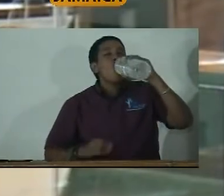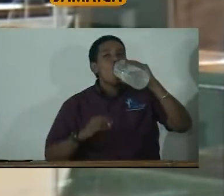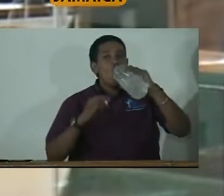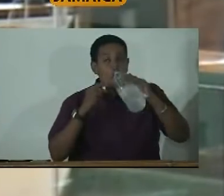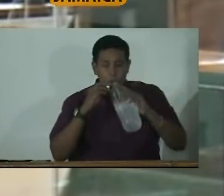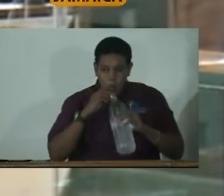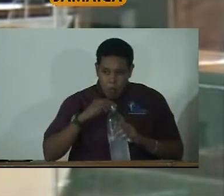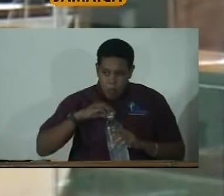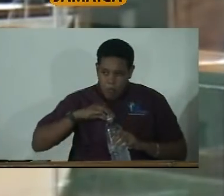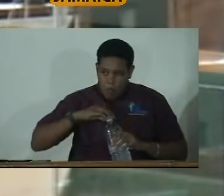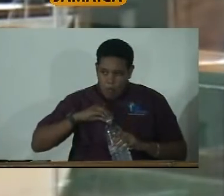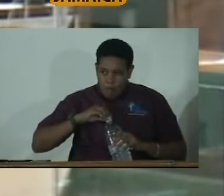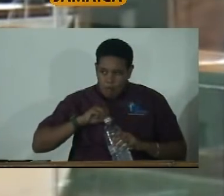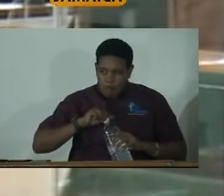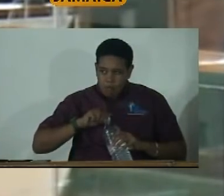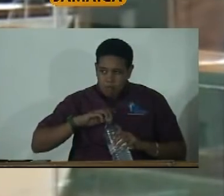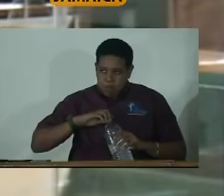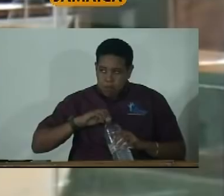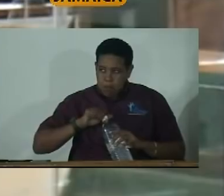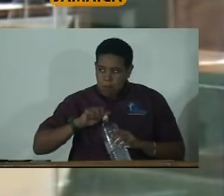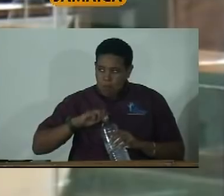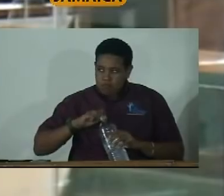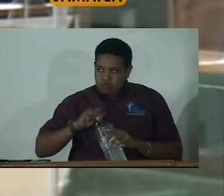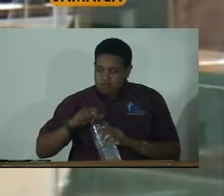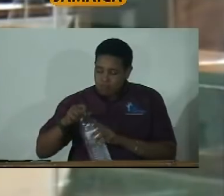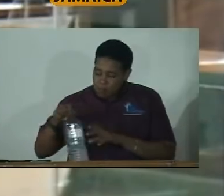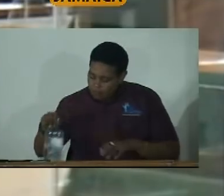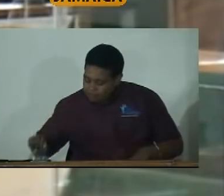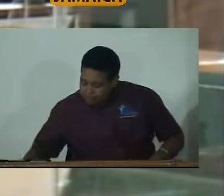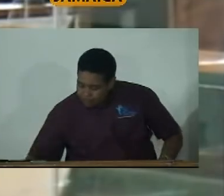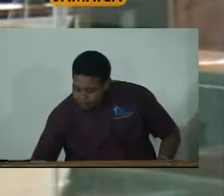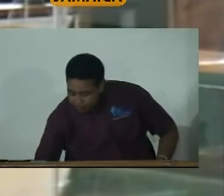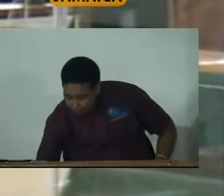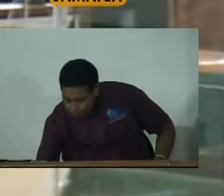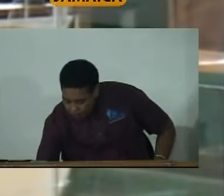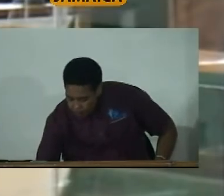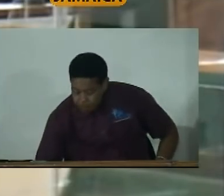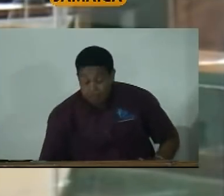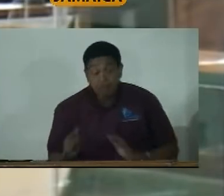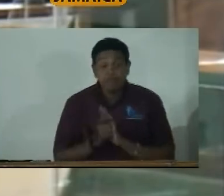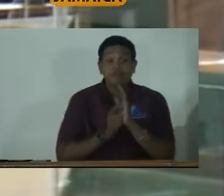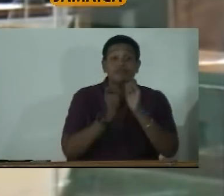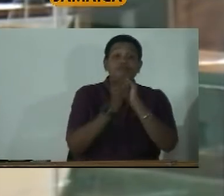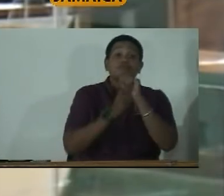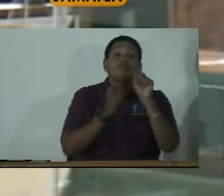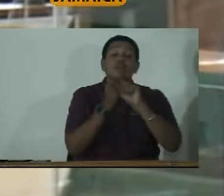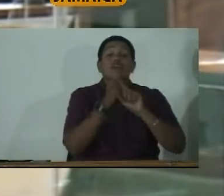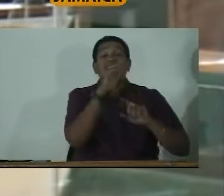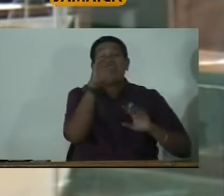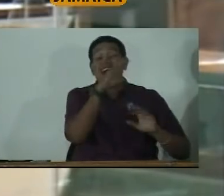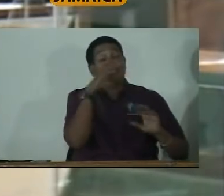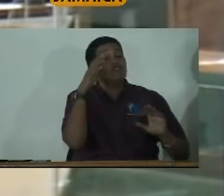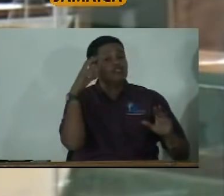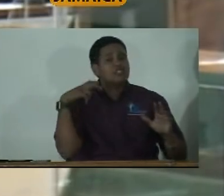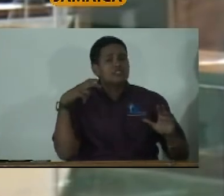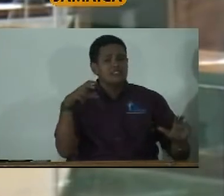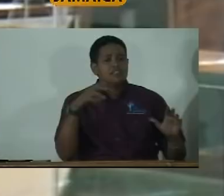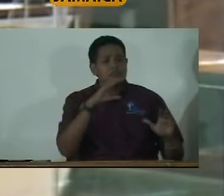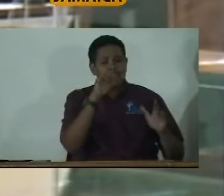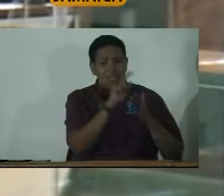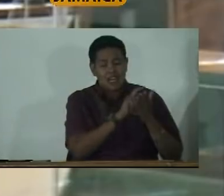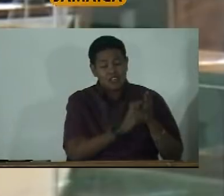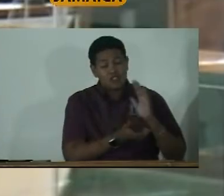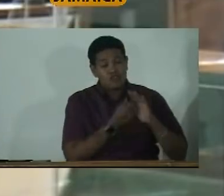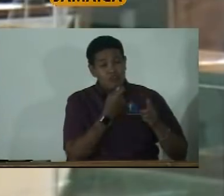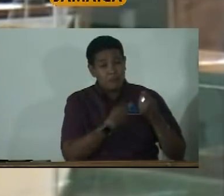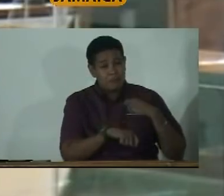functions of the Agricultural Marketing Corporation to the Agro-Investment Corporation, to repeal the Agricultural Marketing Corporation Act, and